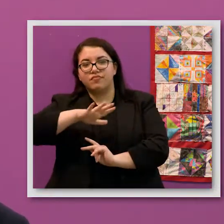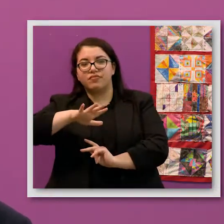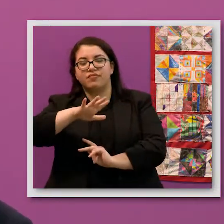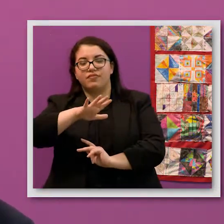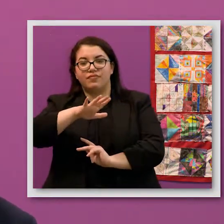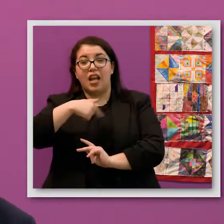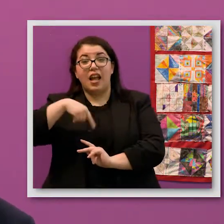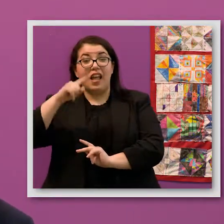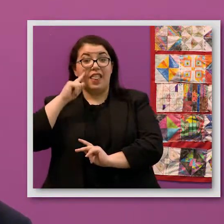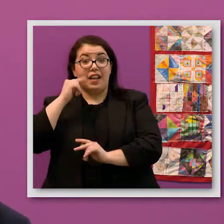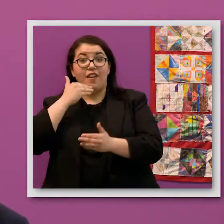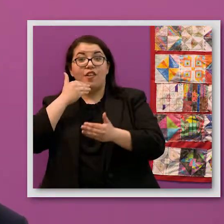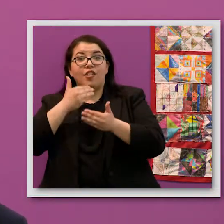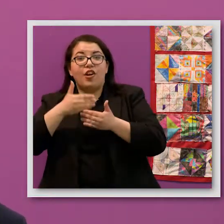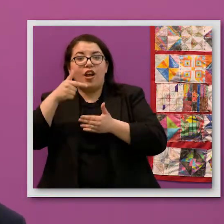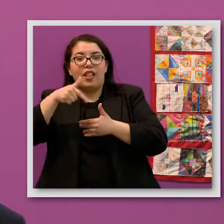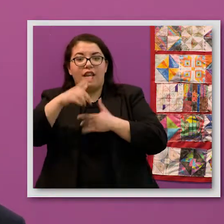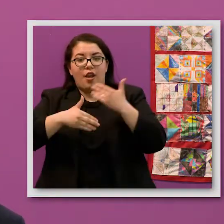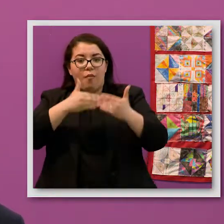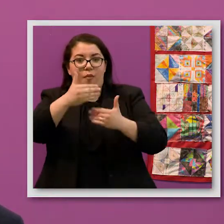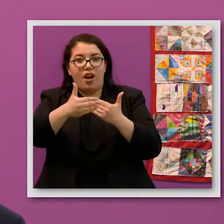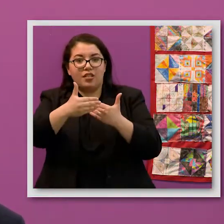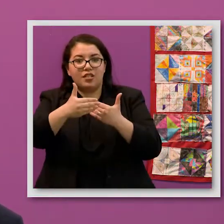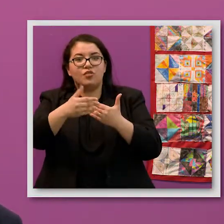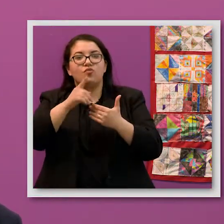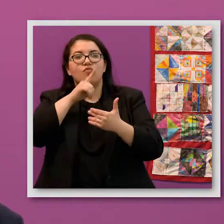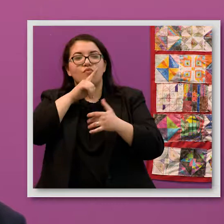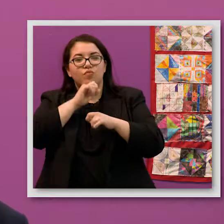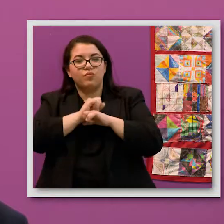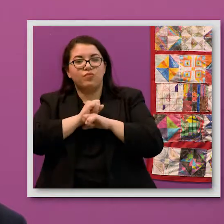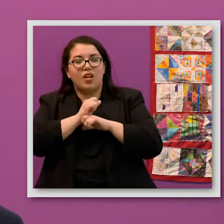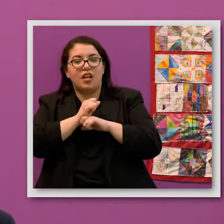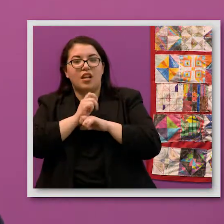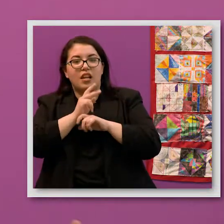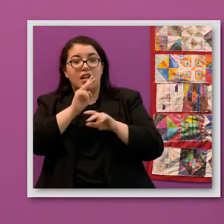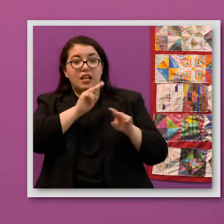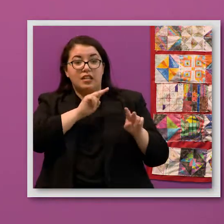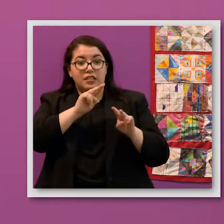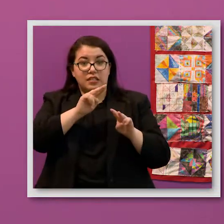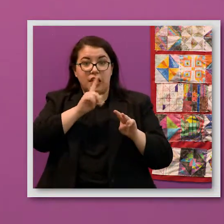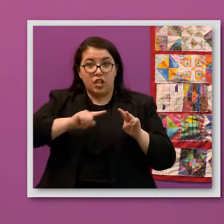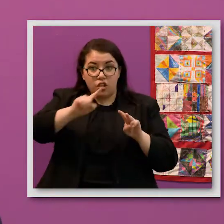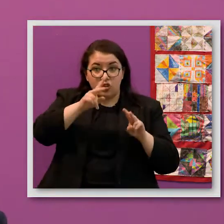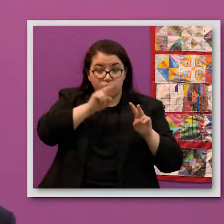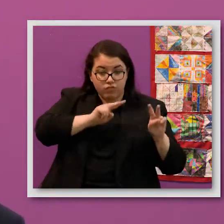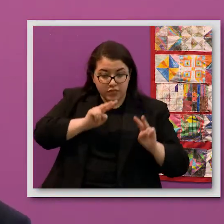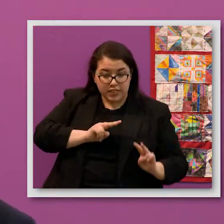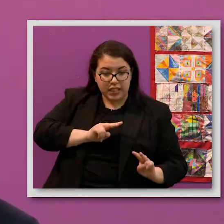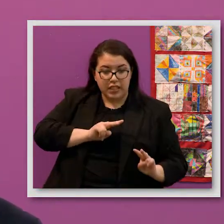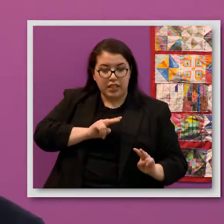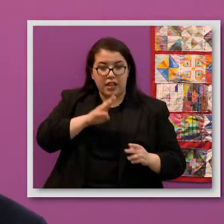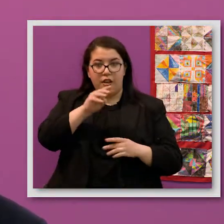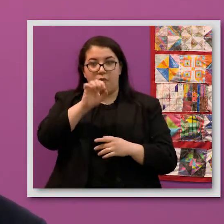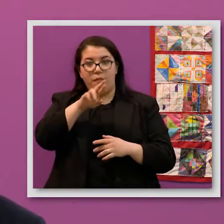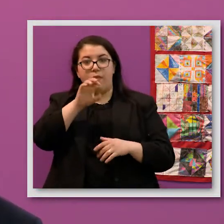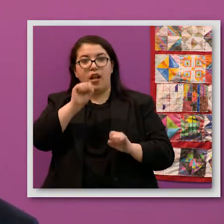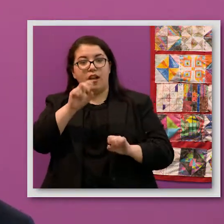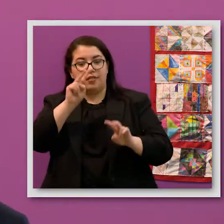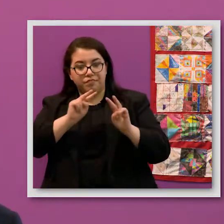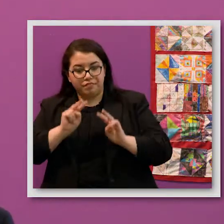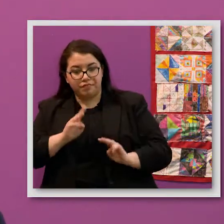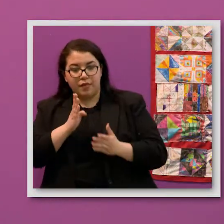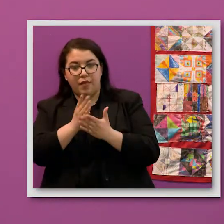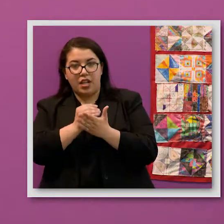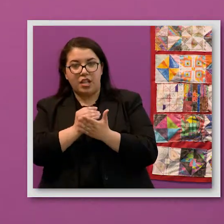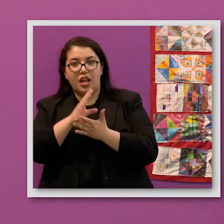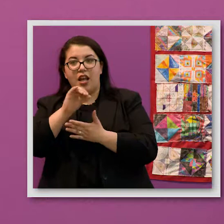it's good that this is a process where there's a lot of looking at it, first by you all, by the mayor, by the council, the public, through our